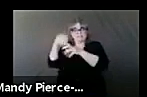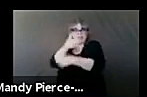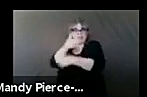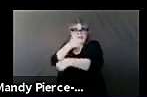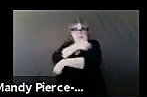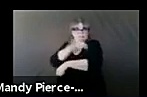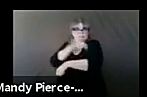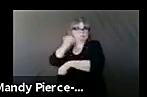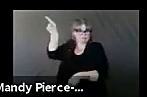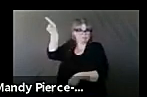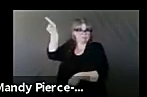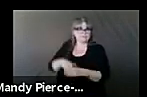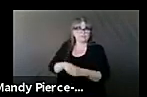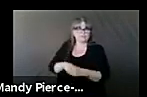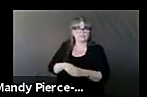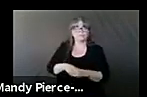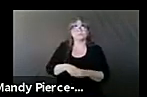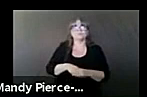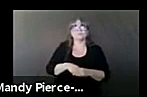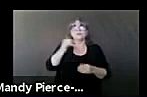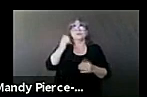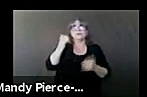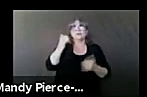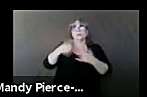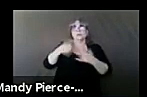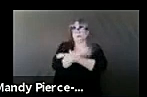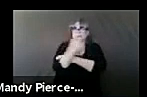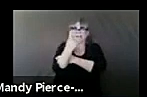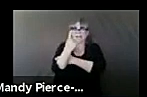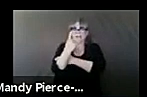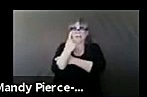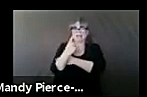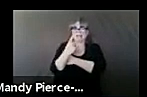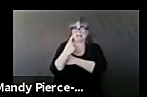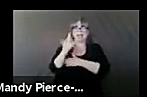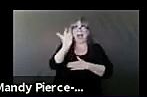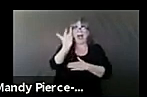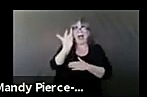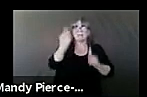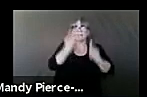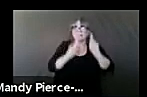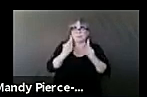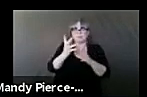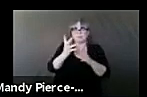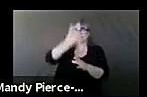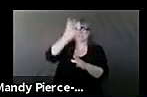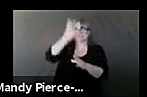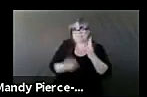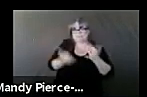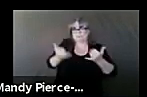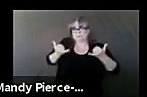today for a cumulative death toll of 148 people.